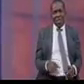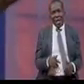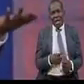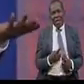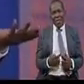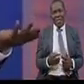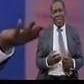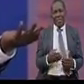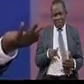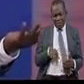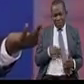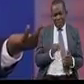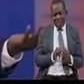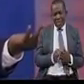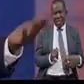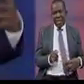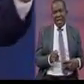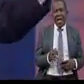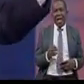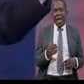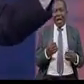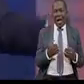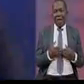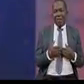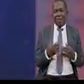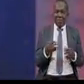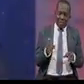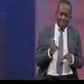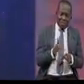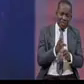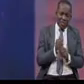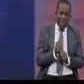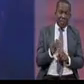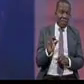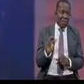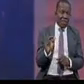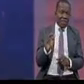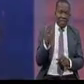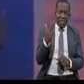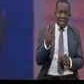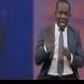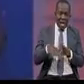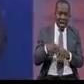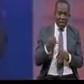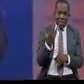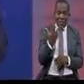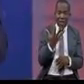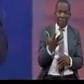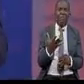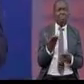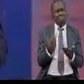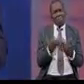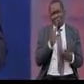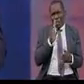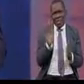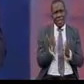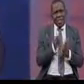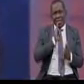that's 60%. And that's good. That's pass mark. And God says, I'm not through with you